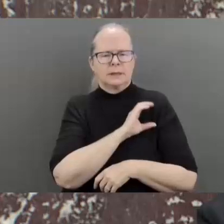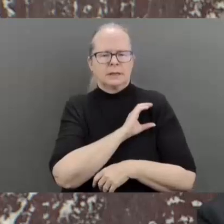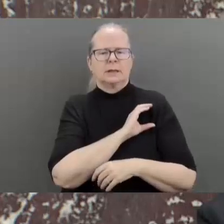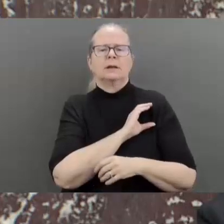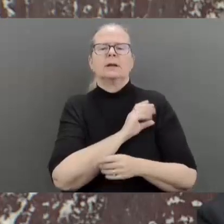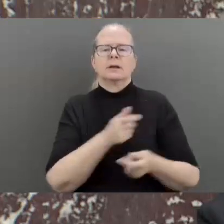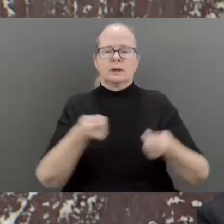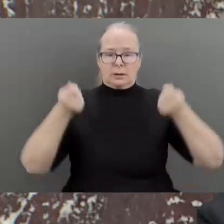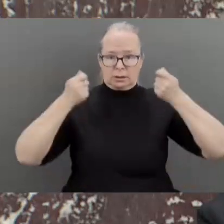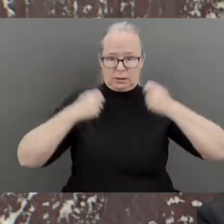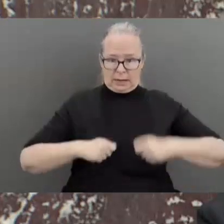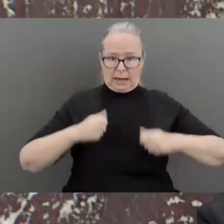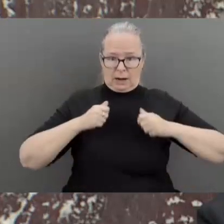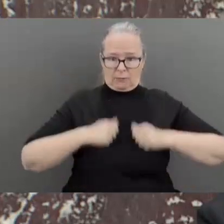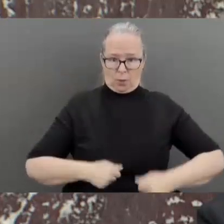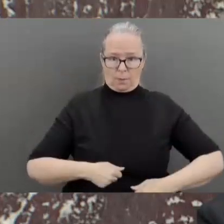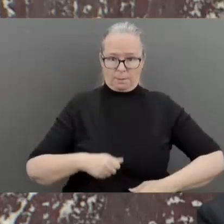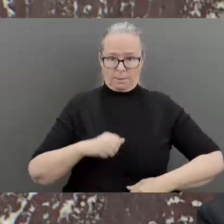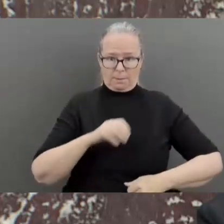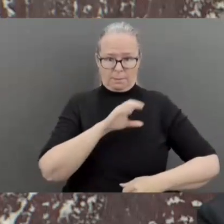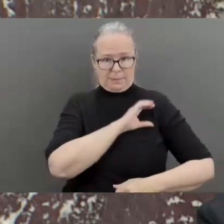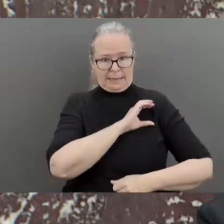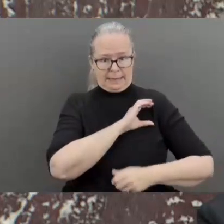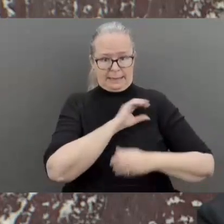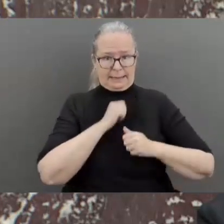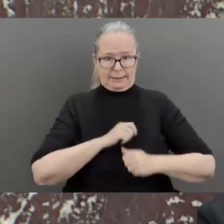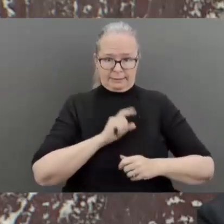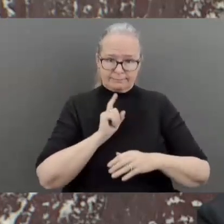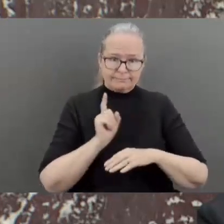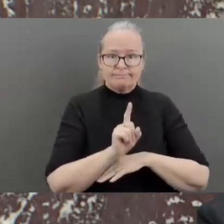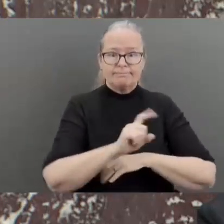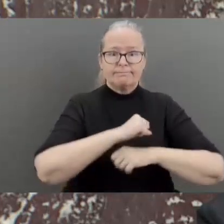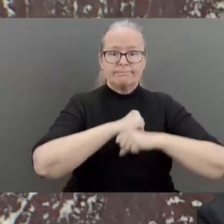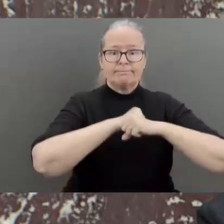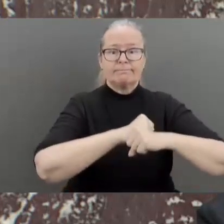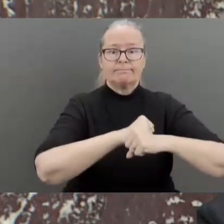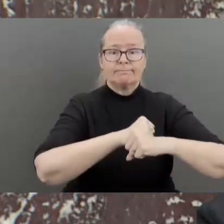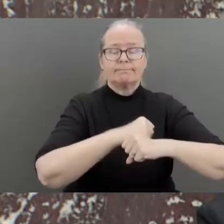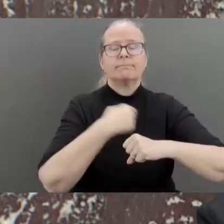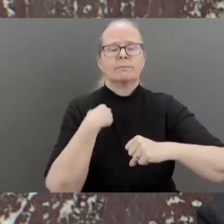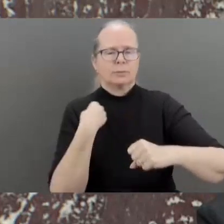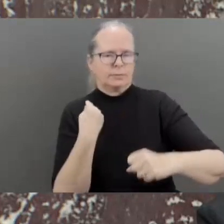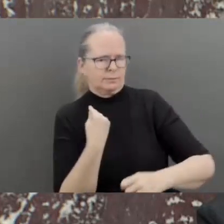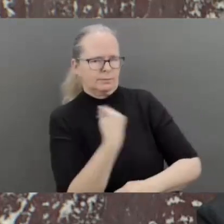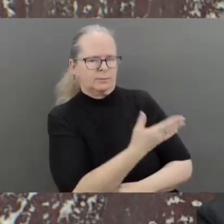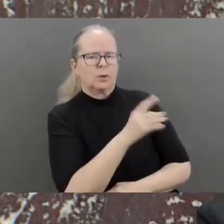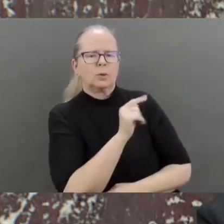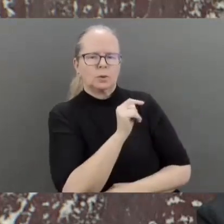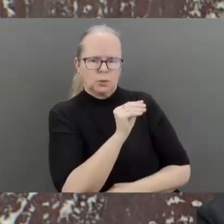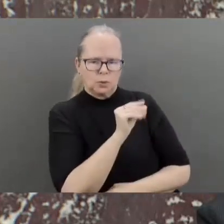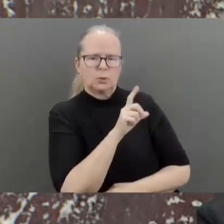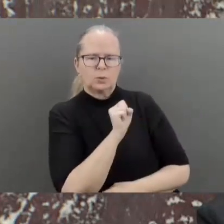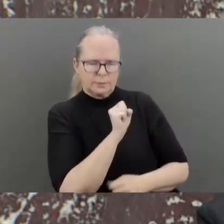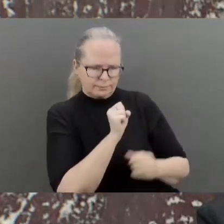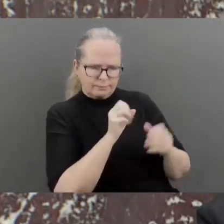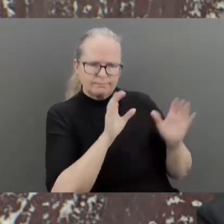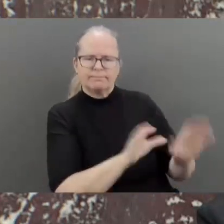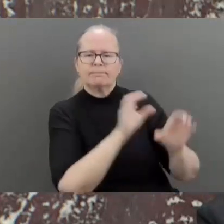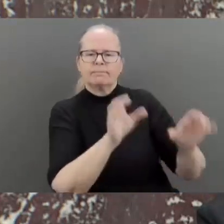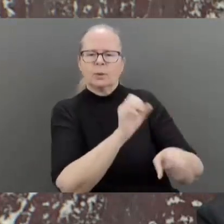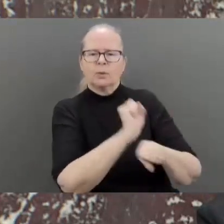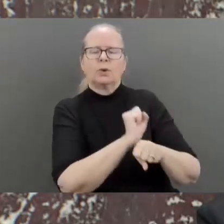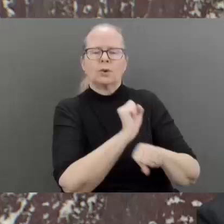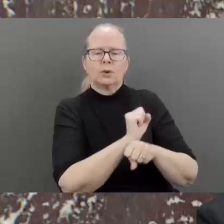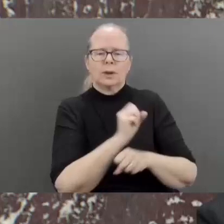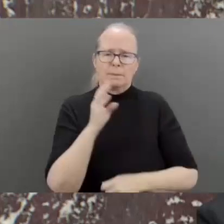we arm them by giving them the tools to do the job. In British Columbia, we continue to do that, and that will be my pledge